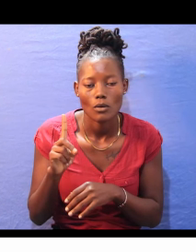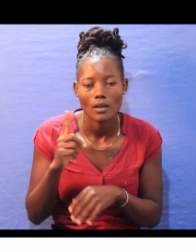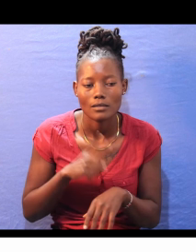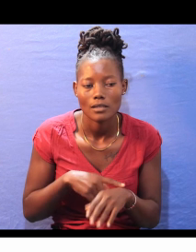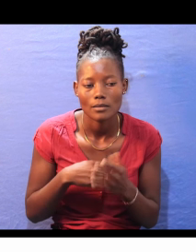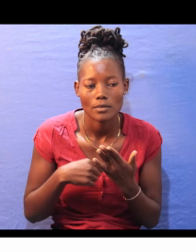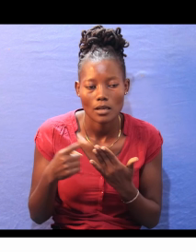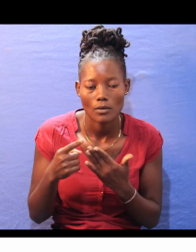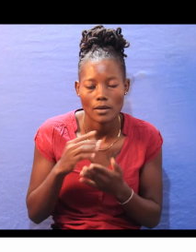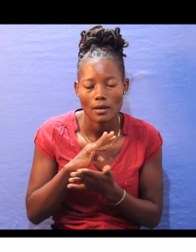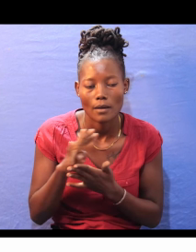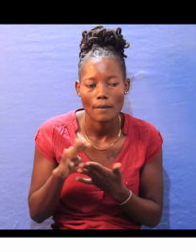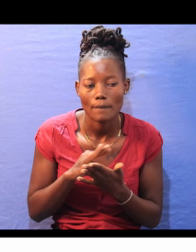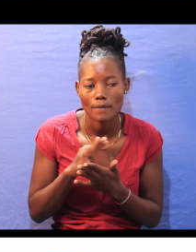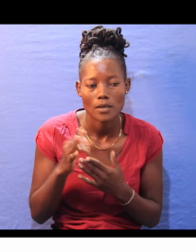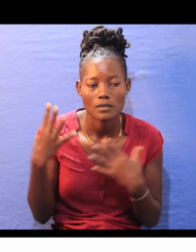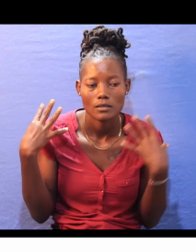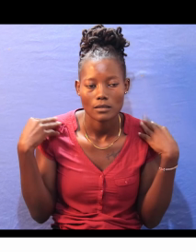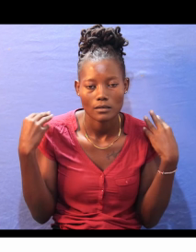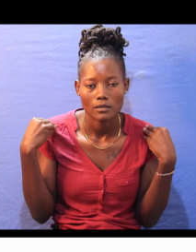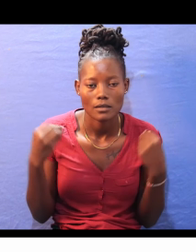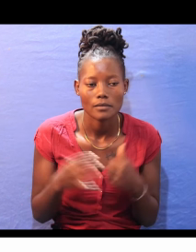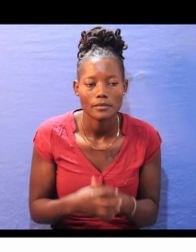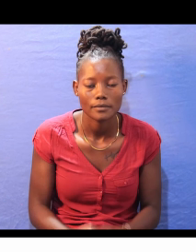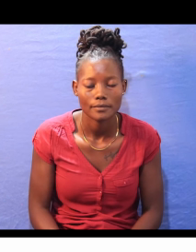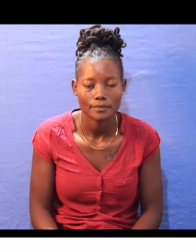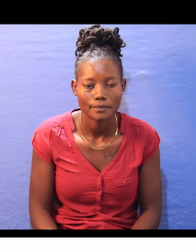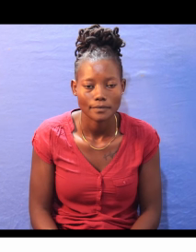basic cardiovascular exercise.